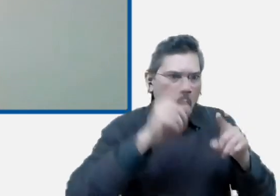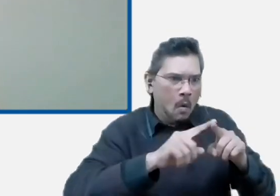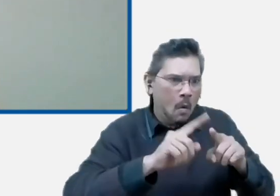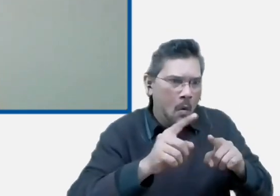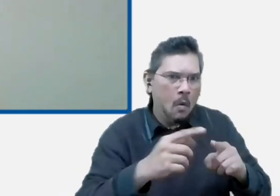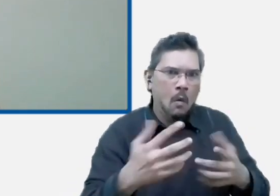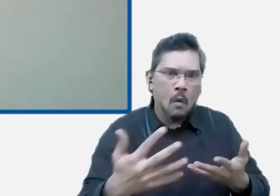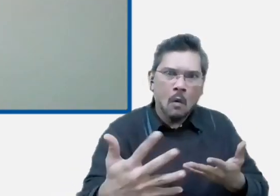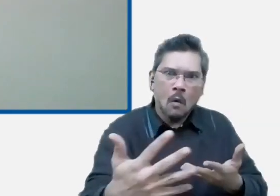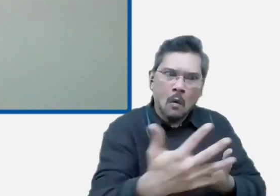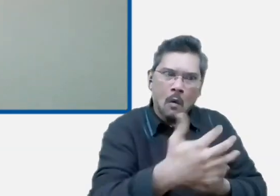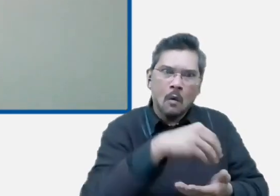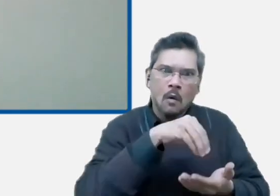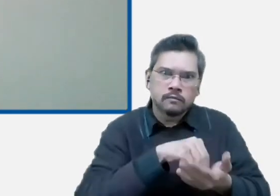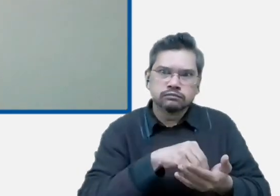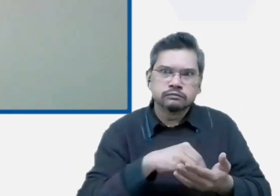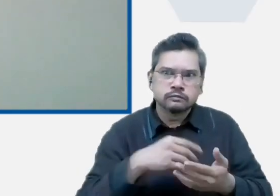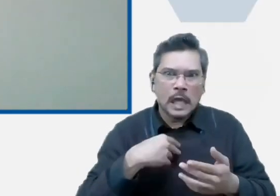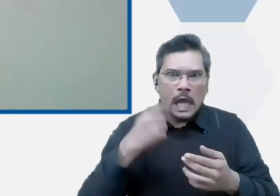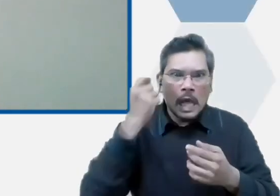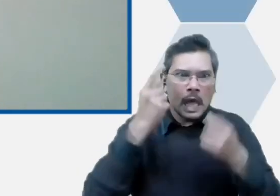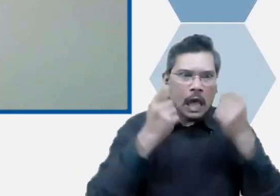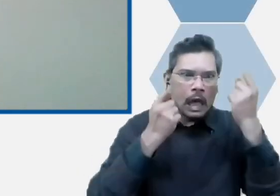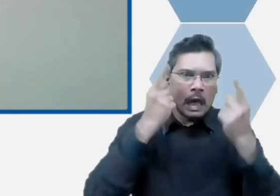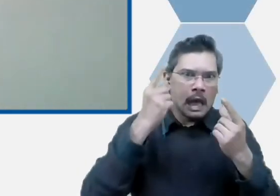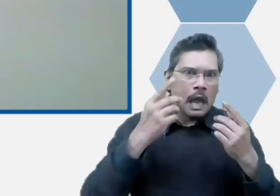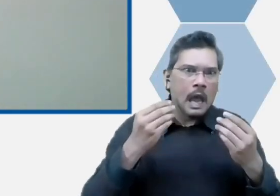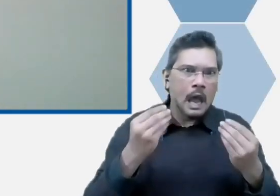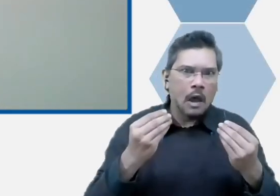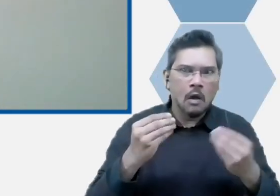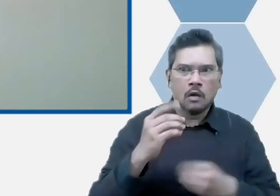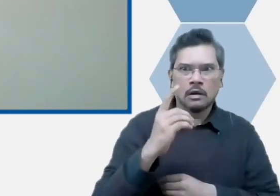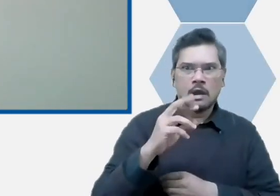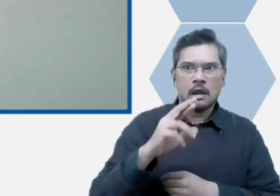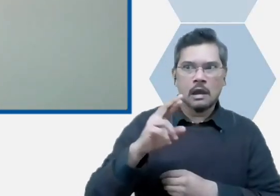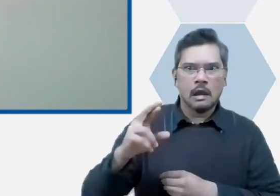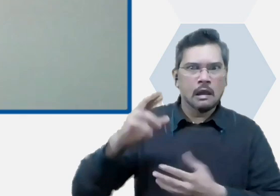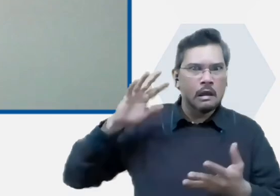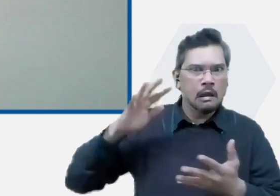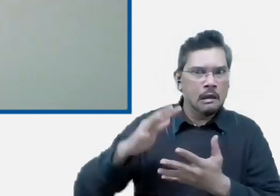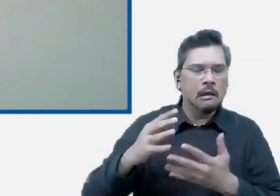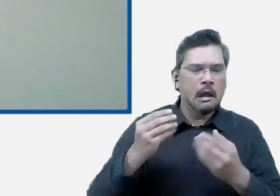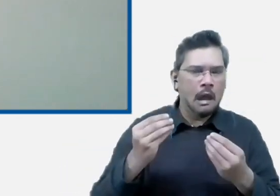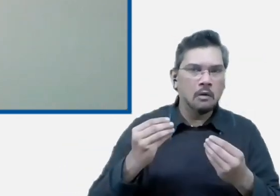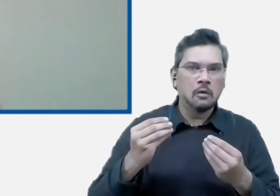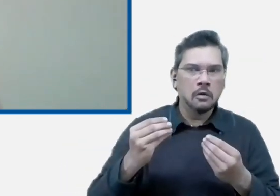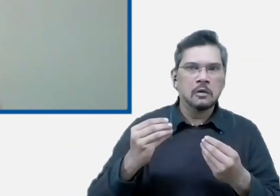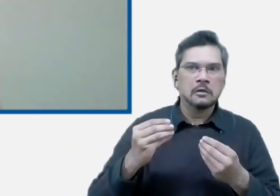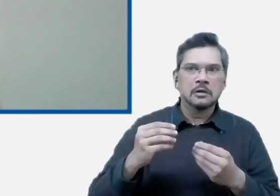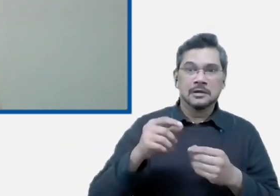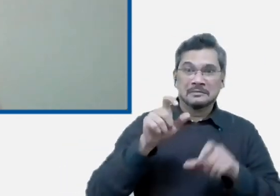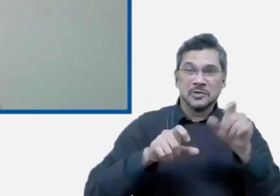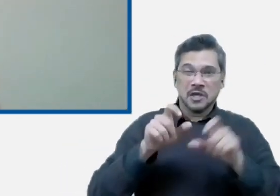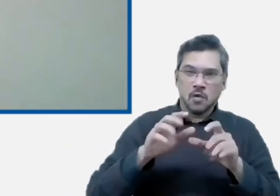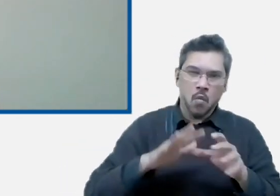management to ensure that no one is left behind. Equally key were discussions on